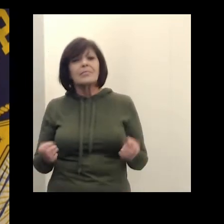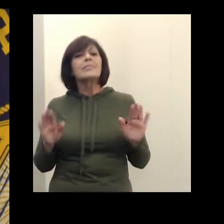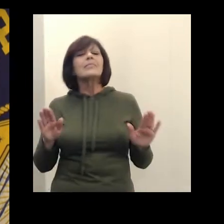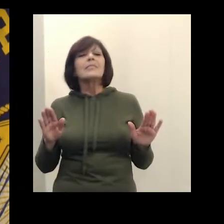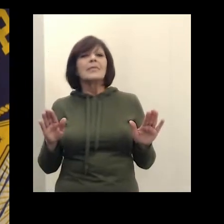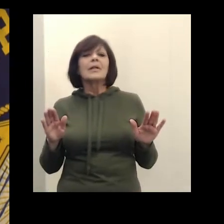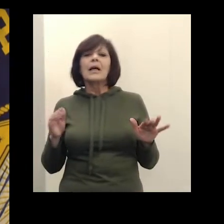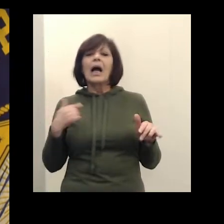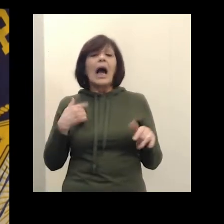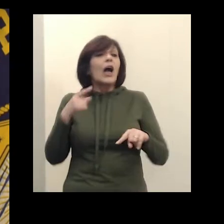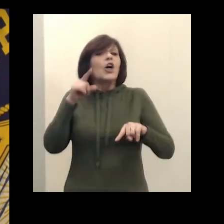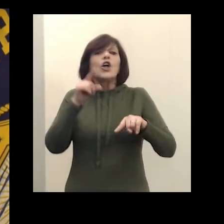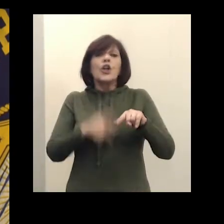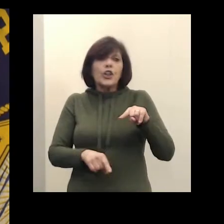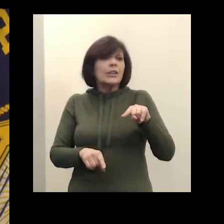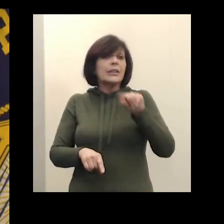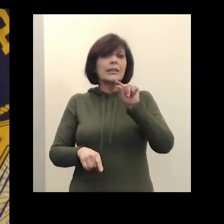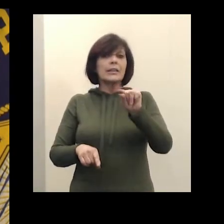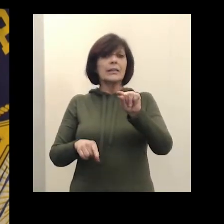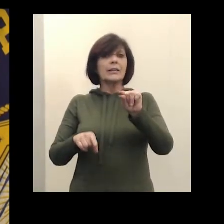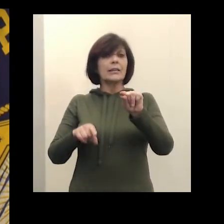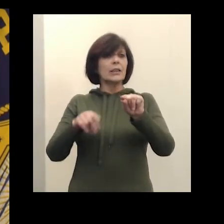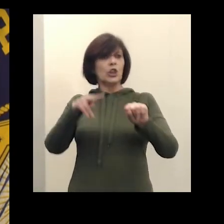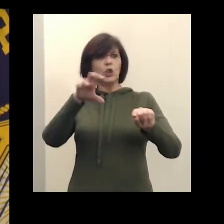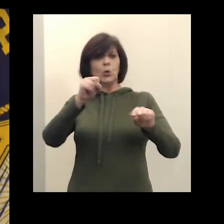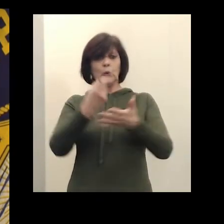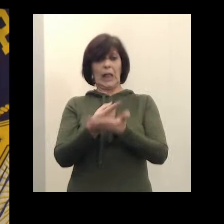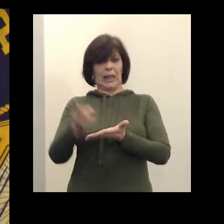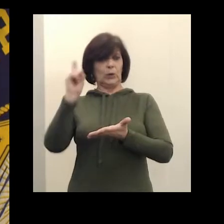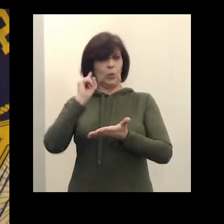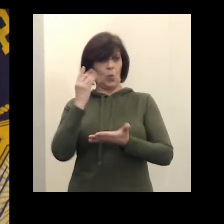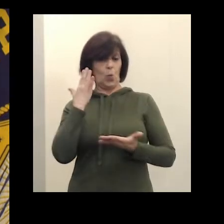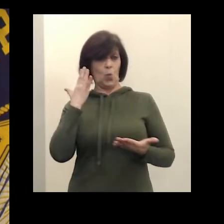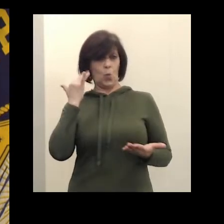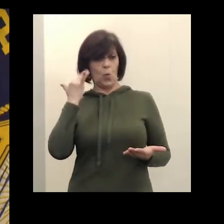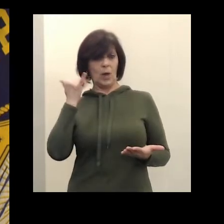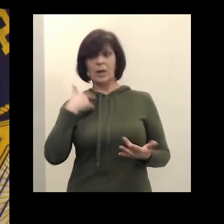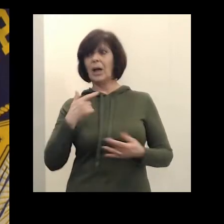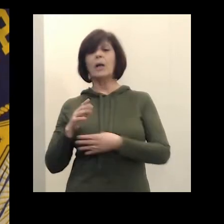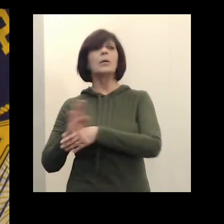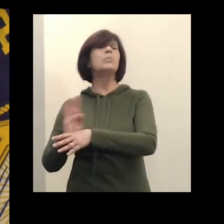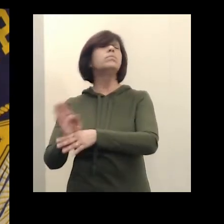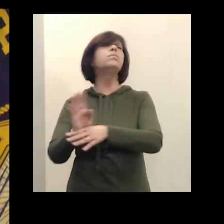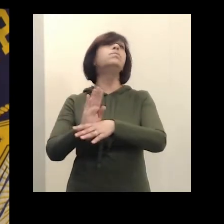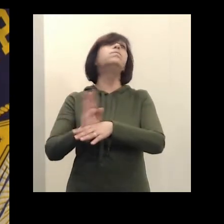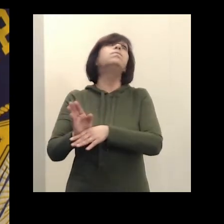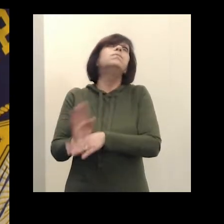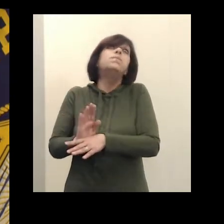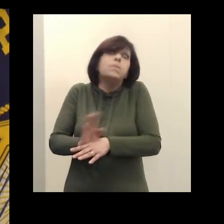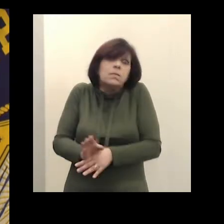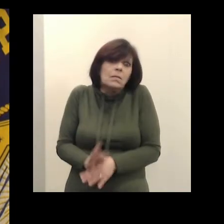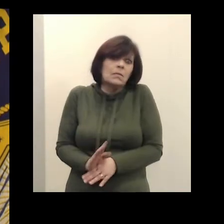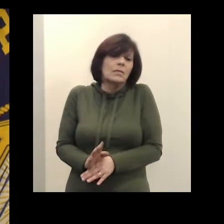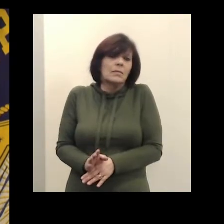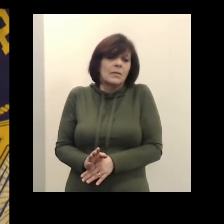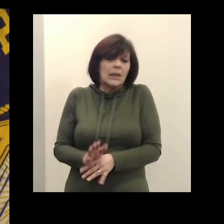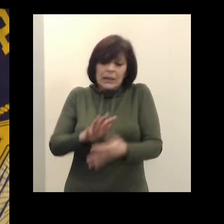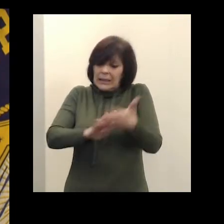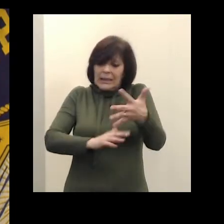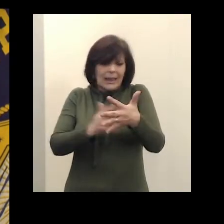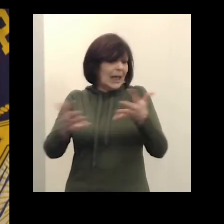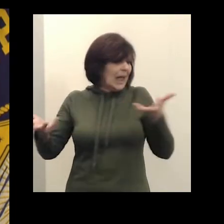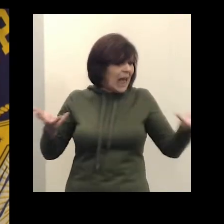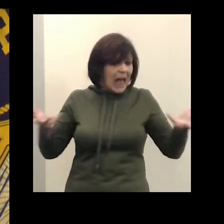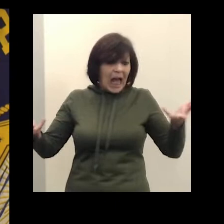just couldn't do the press media event last week because we were busy. There was a lot going on. Our schedules between myself and